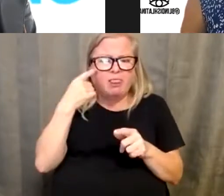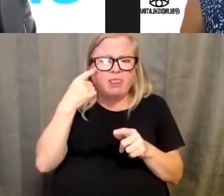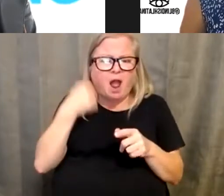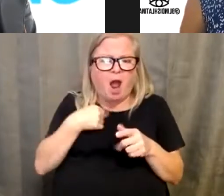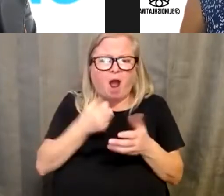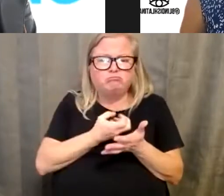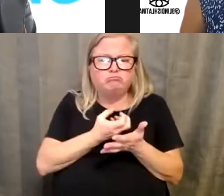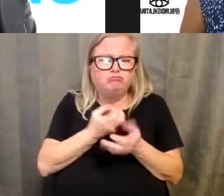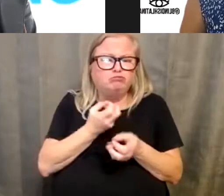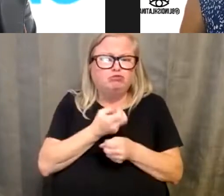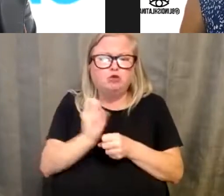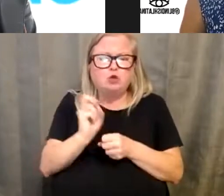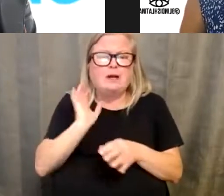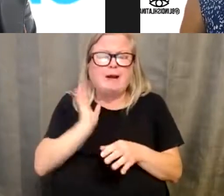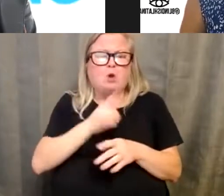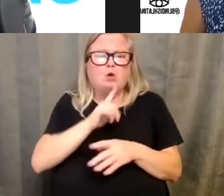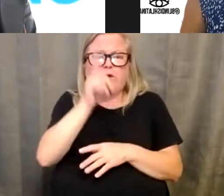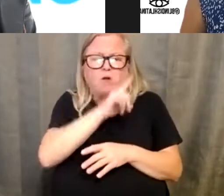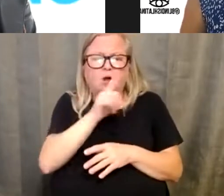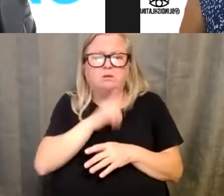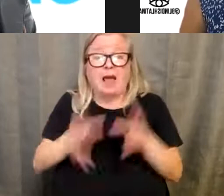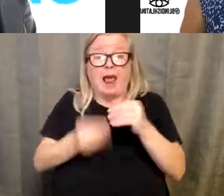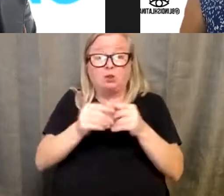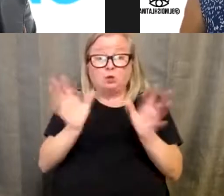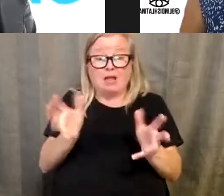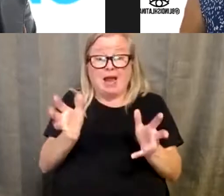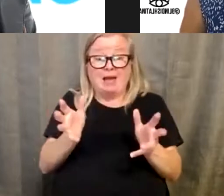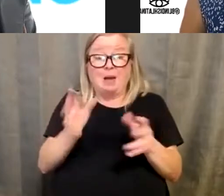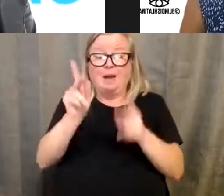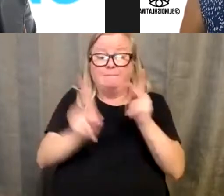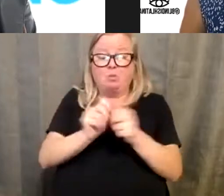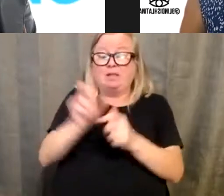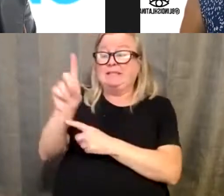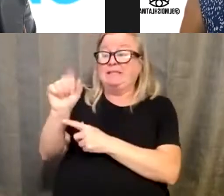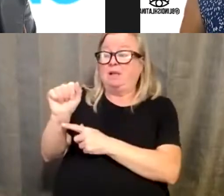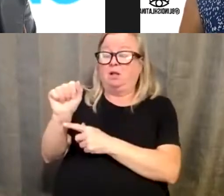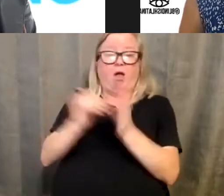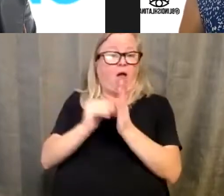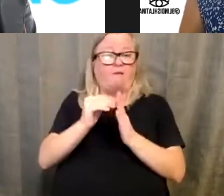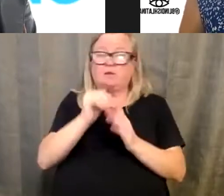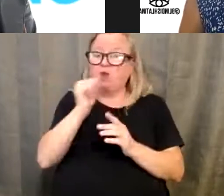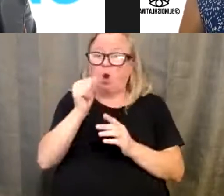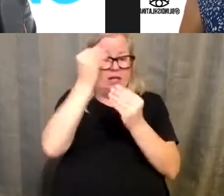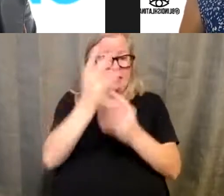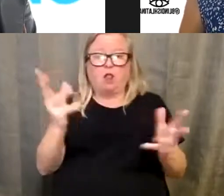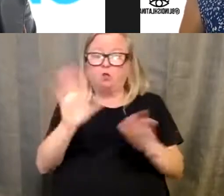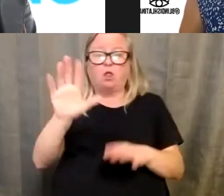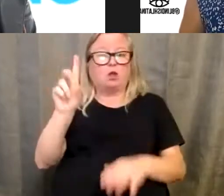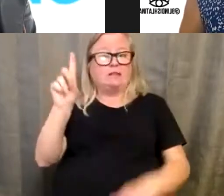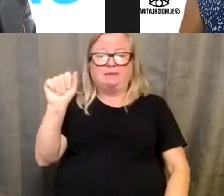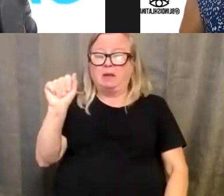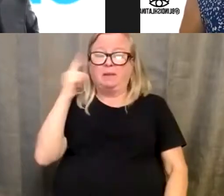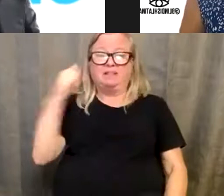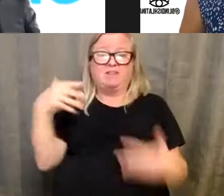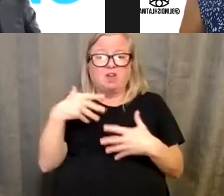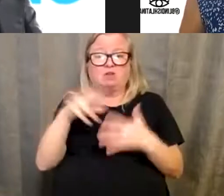anyway. True or false, put it in the chat. People with disabilities often do not disclose their disability due to fear